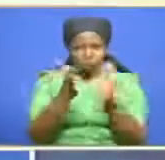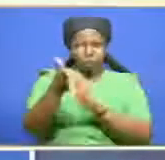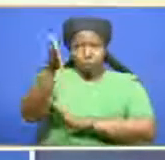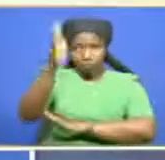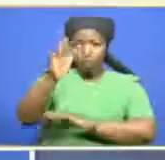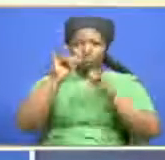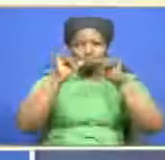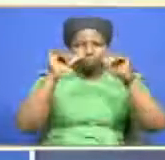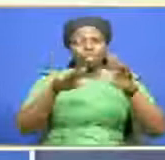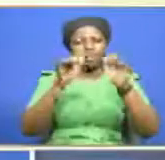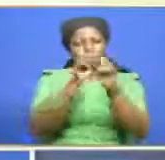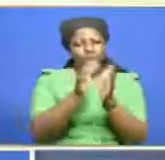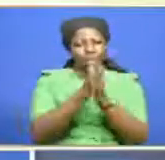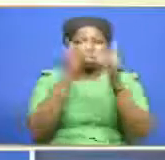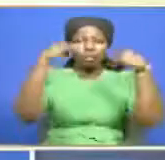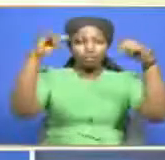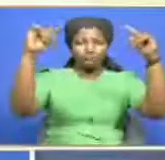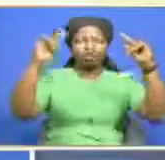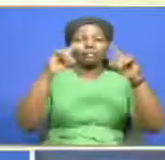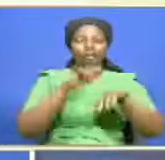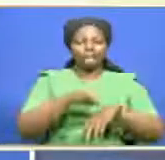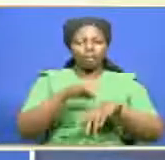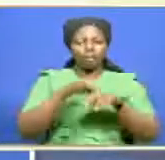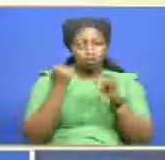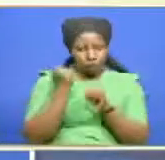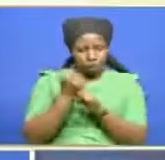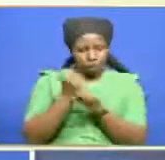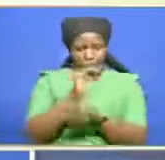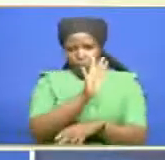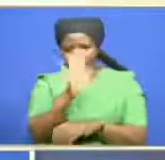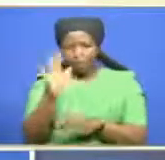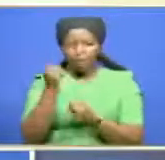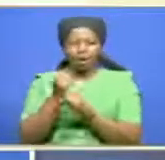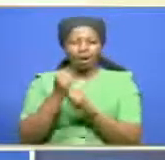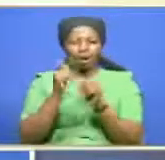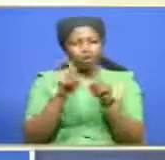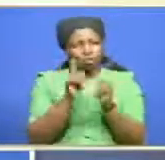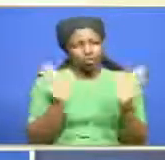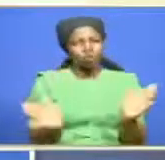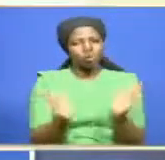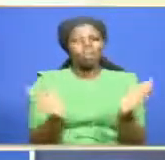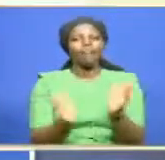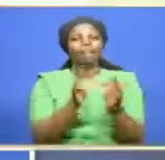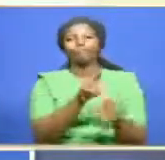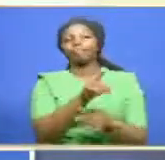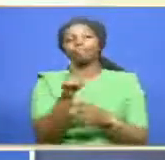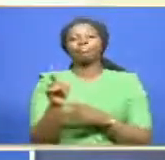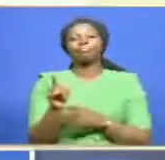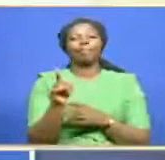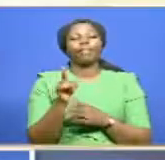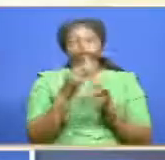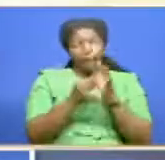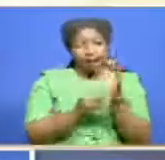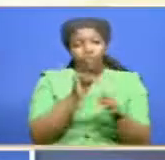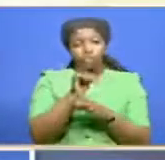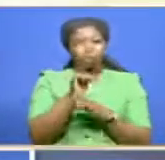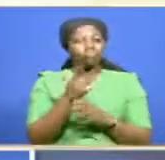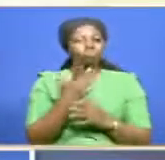and success as you embark on your duties, and to encourage you that if you walk